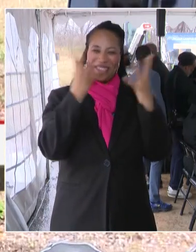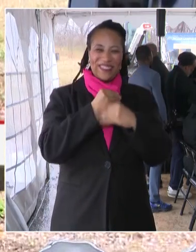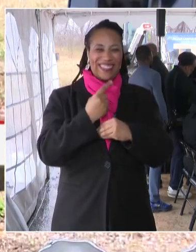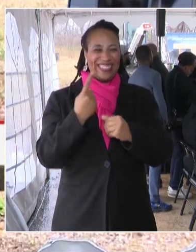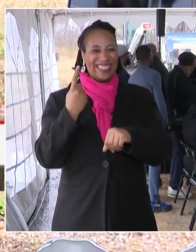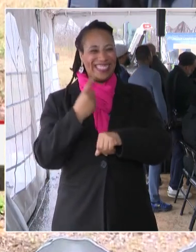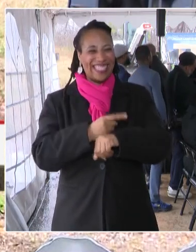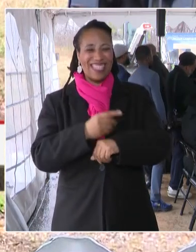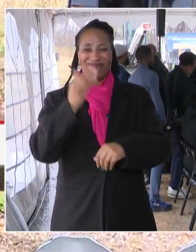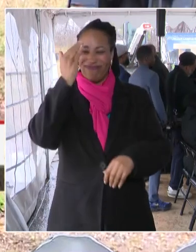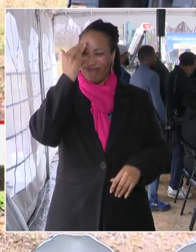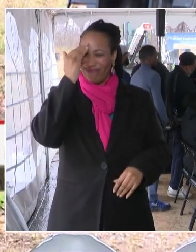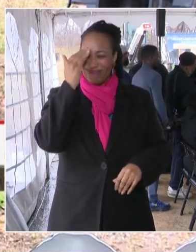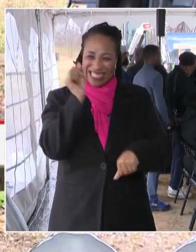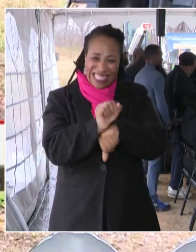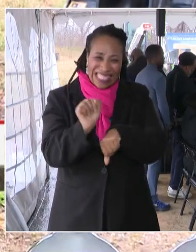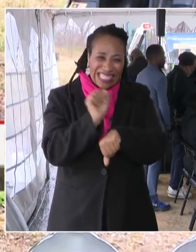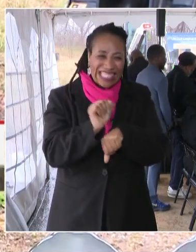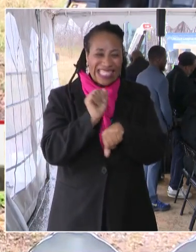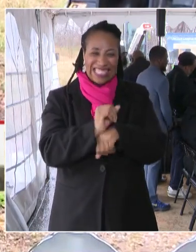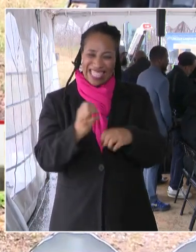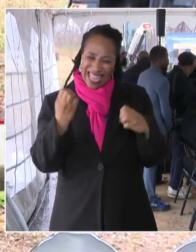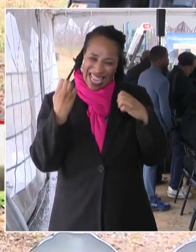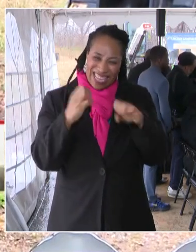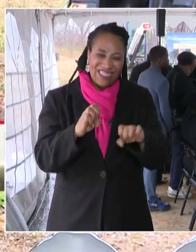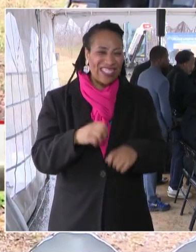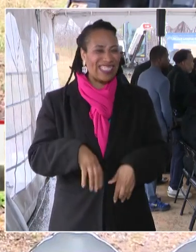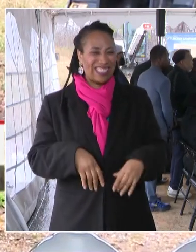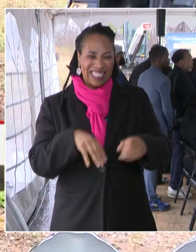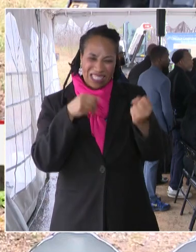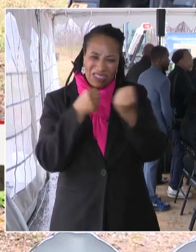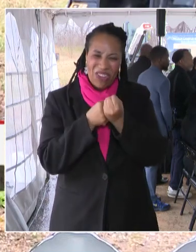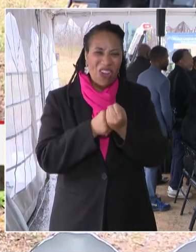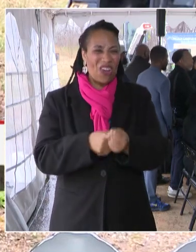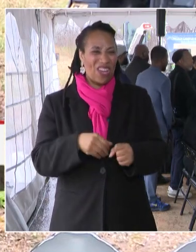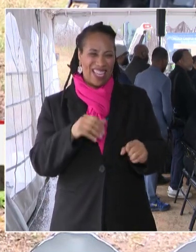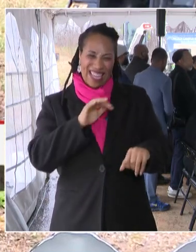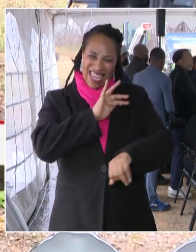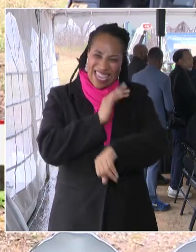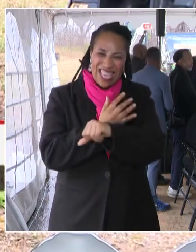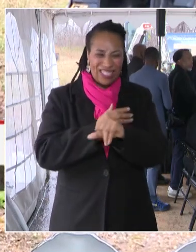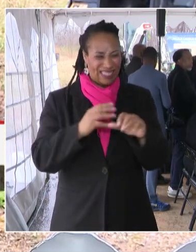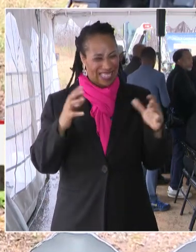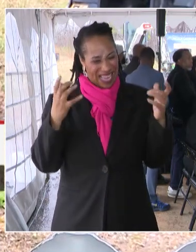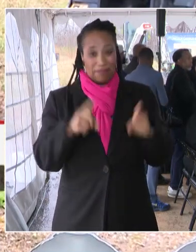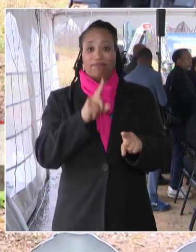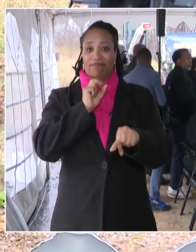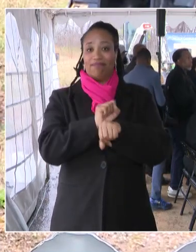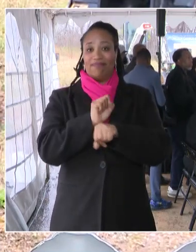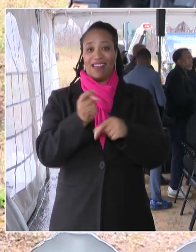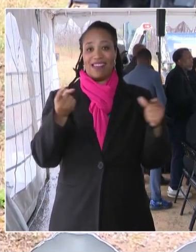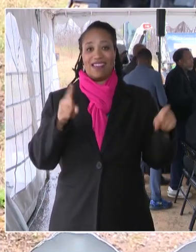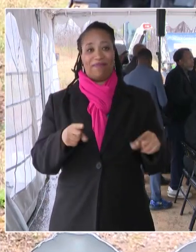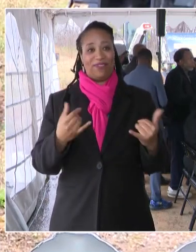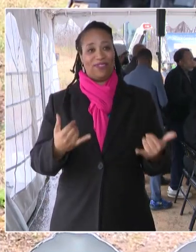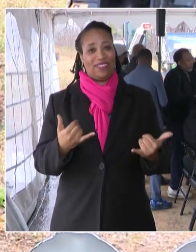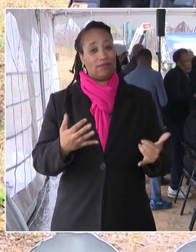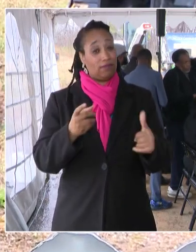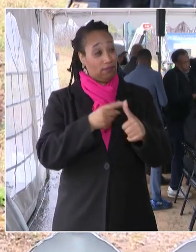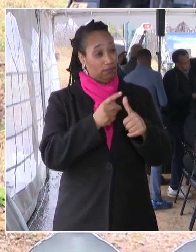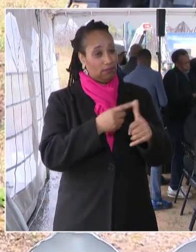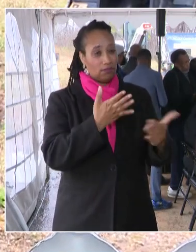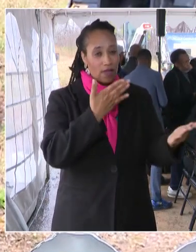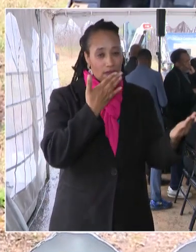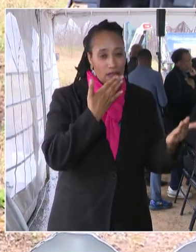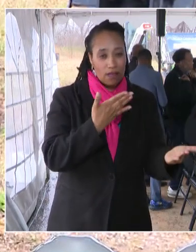and effort and advocacy that went into this day, and I want to begin by thanking you all, the folks seated out here, some of